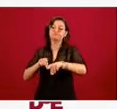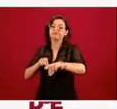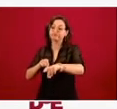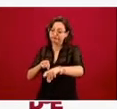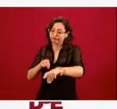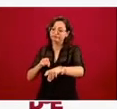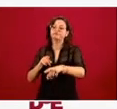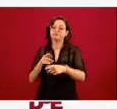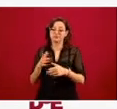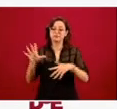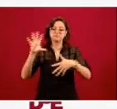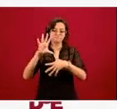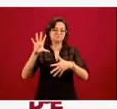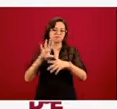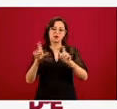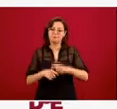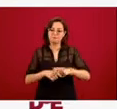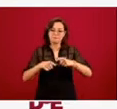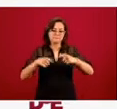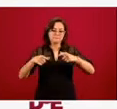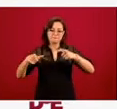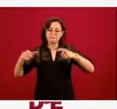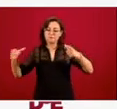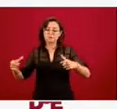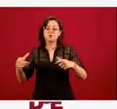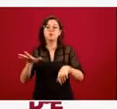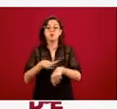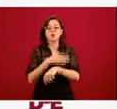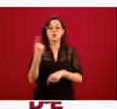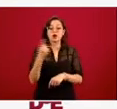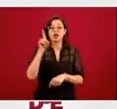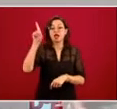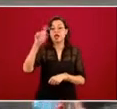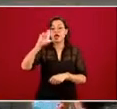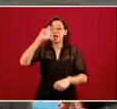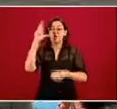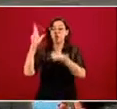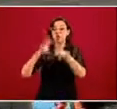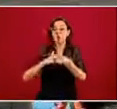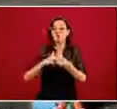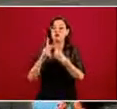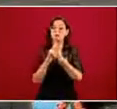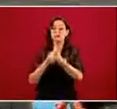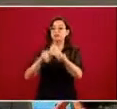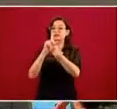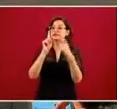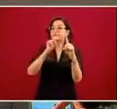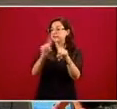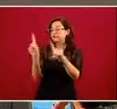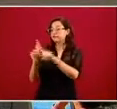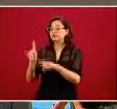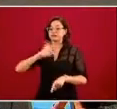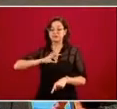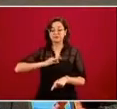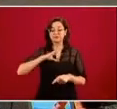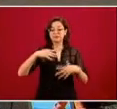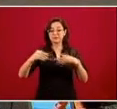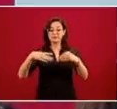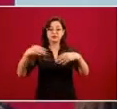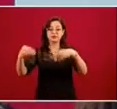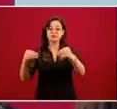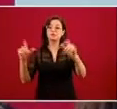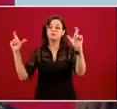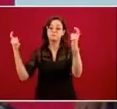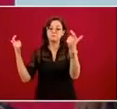will probably continue to increase during the upcoming days, since the Americas entered the pandemic